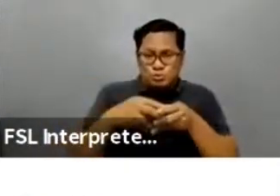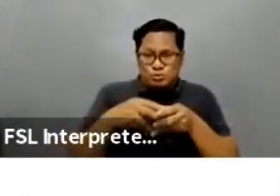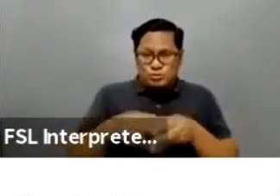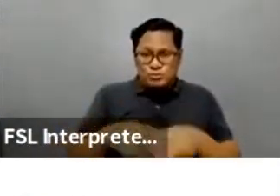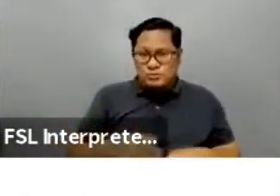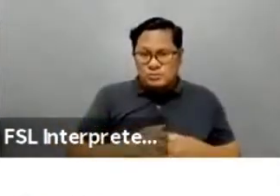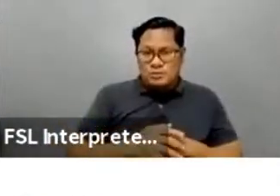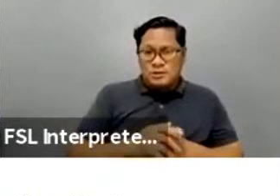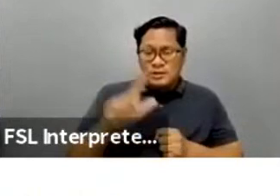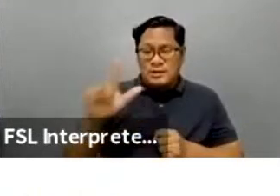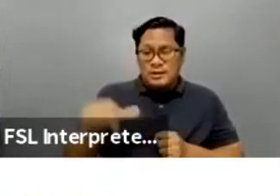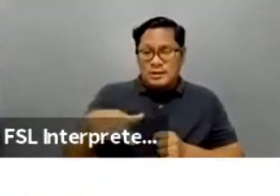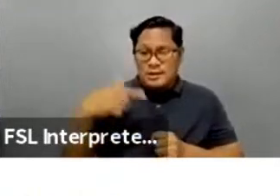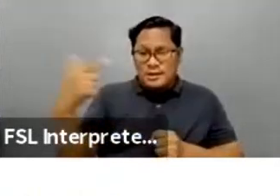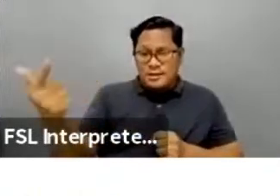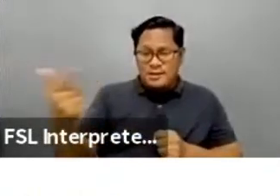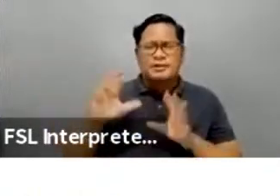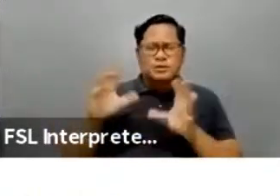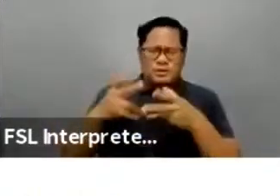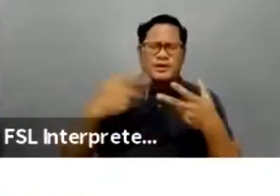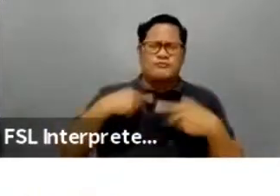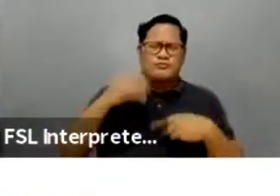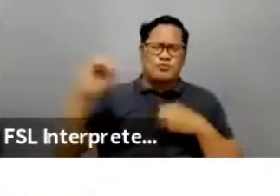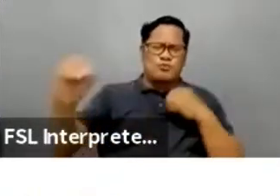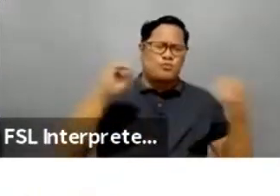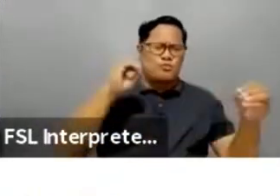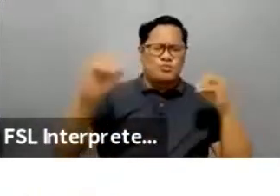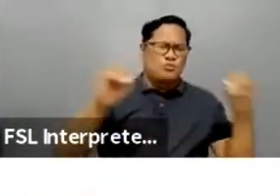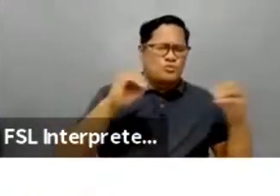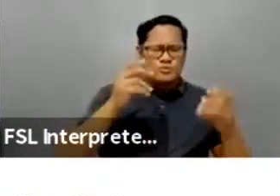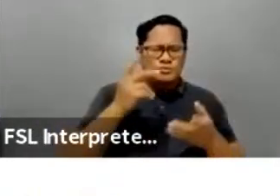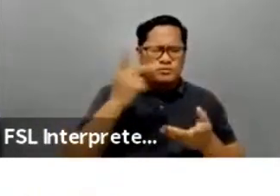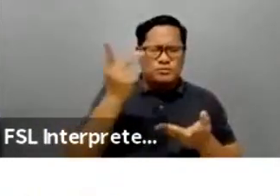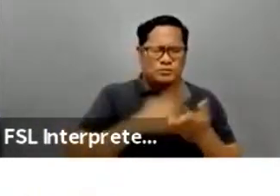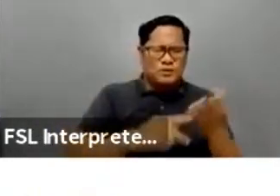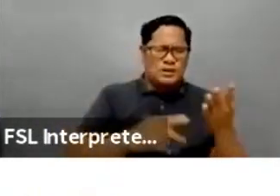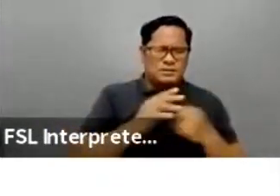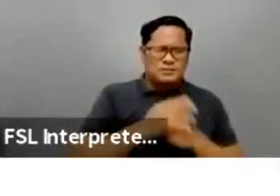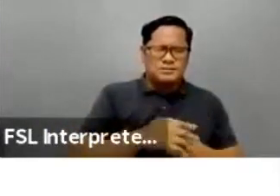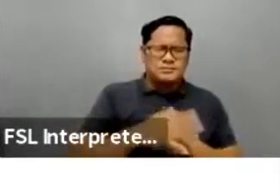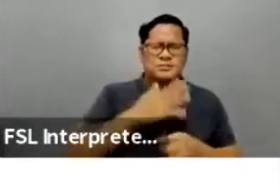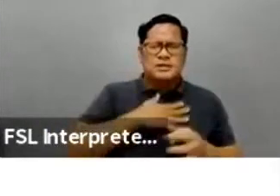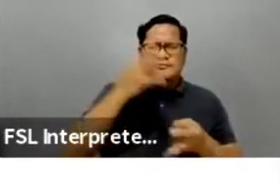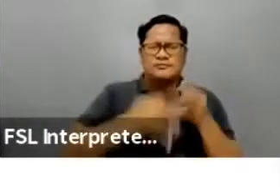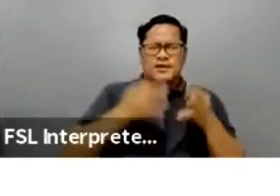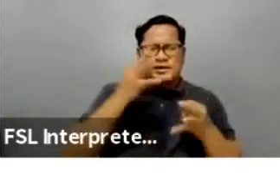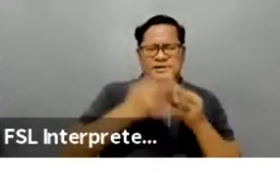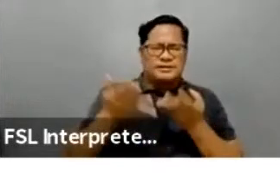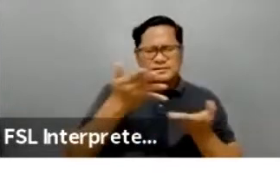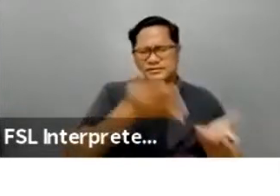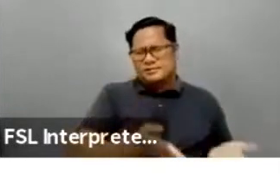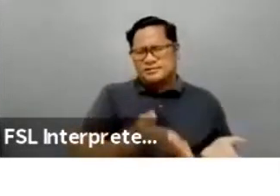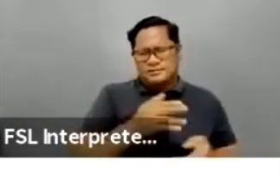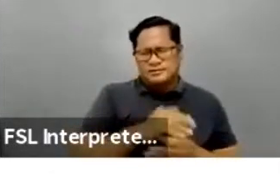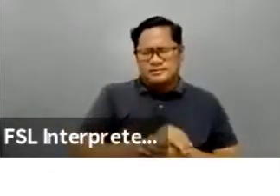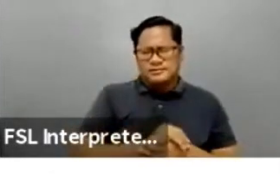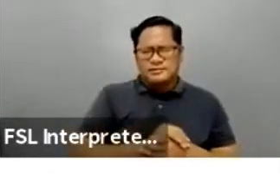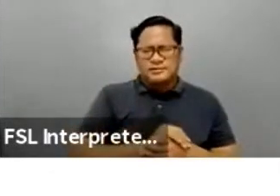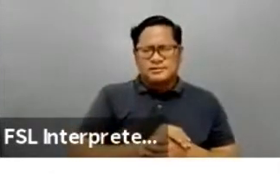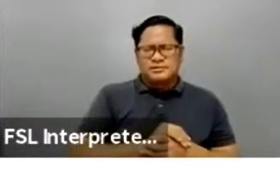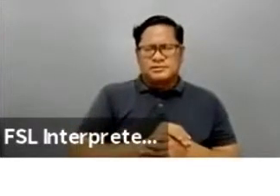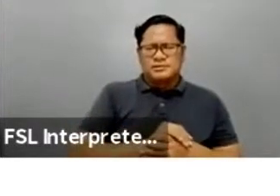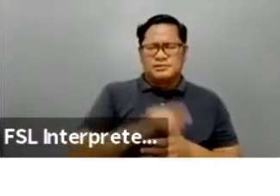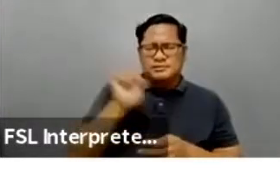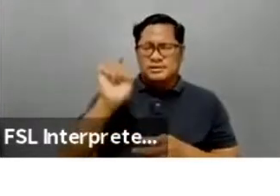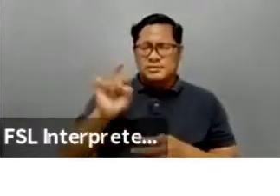Other sectors have to play their part. So ito po ang final slide ko. just some of the